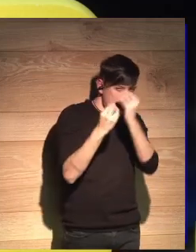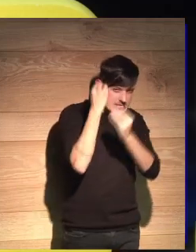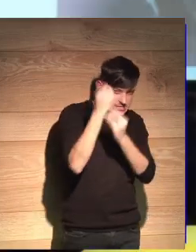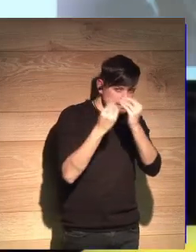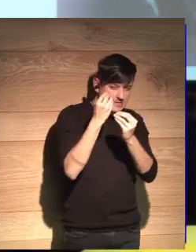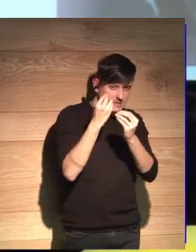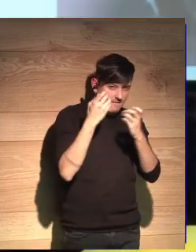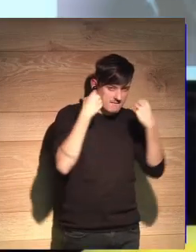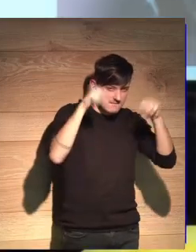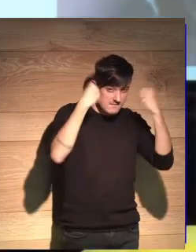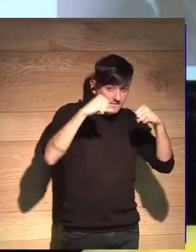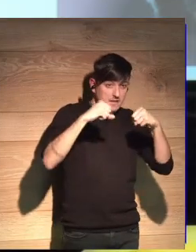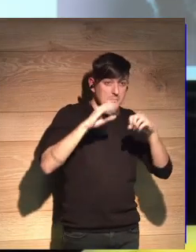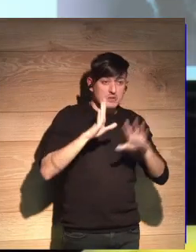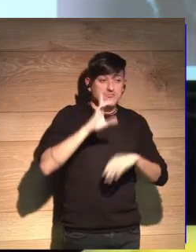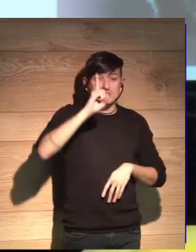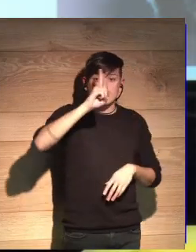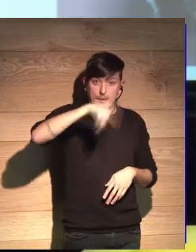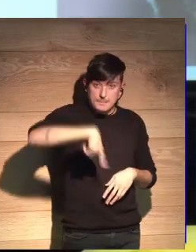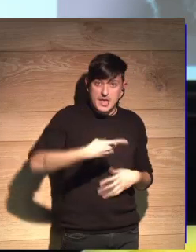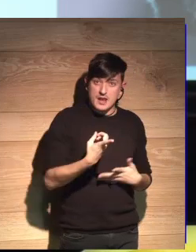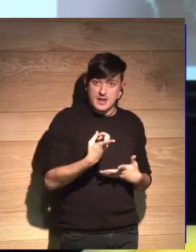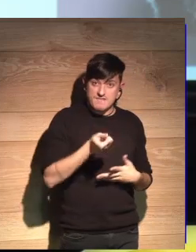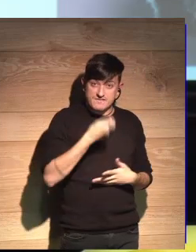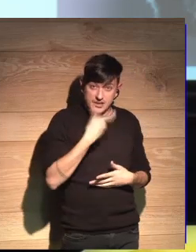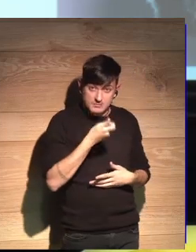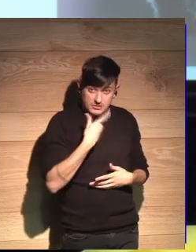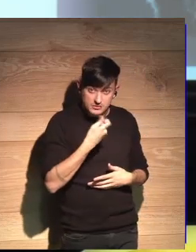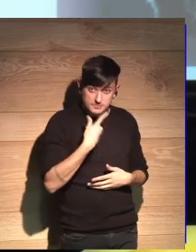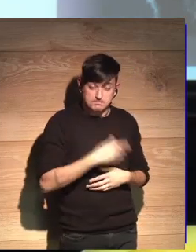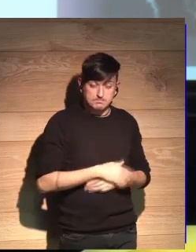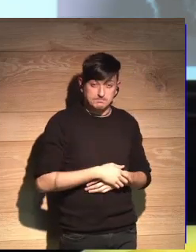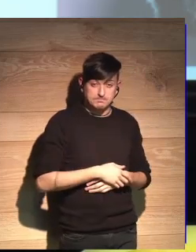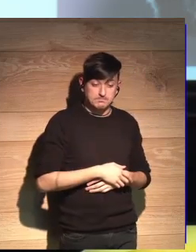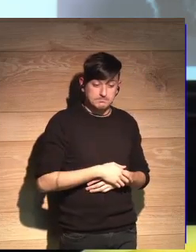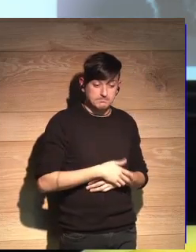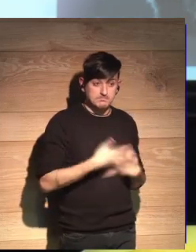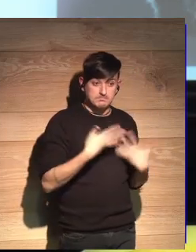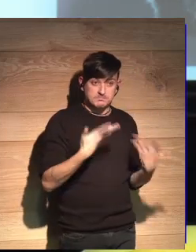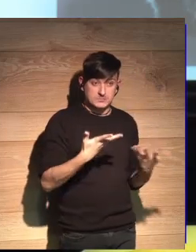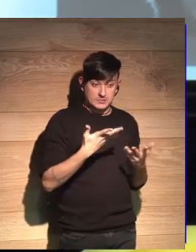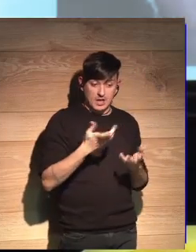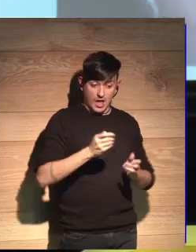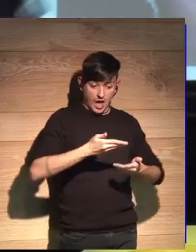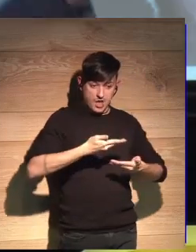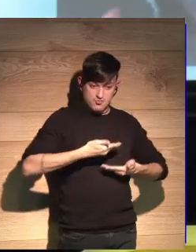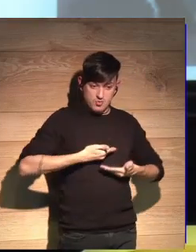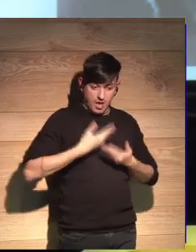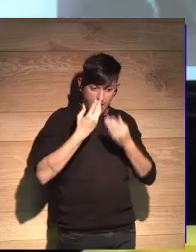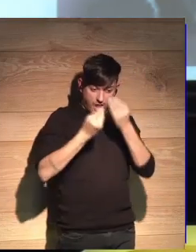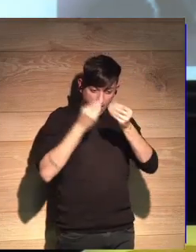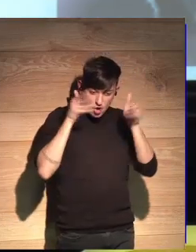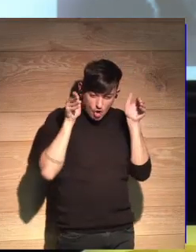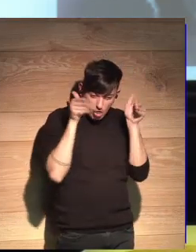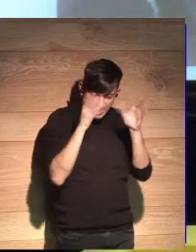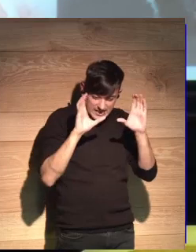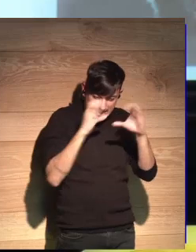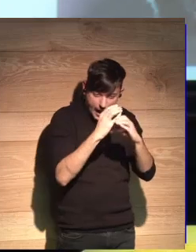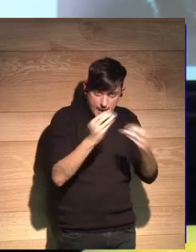smart drugs. At least for particular tasks we can focus better or stay more alert. It doesn't generally improve